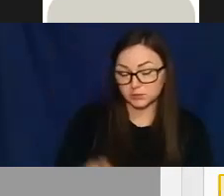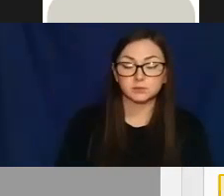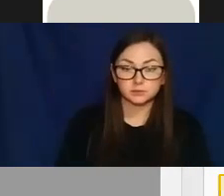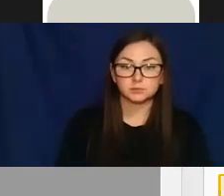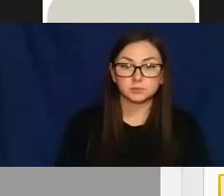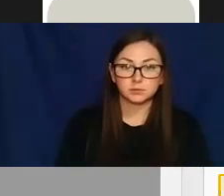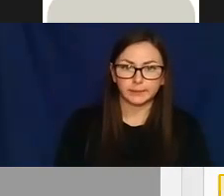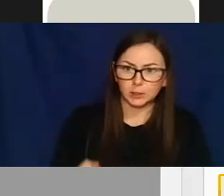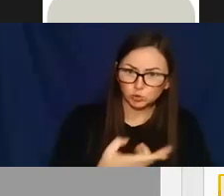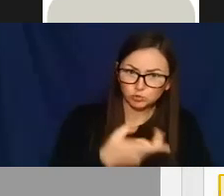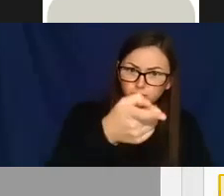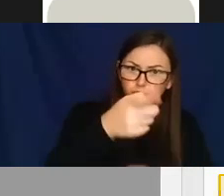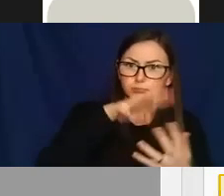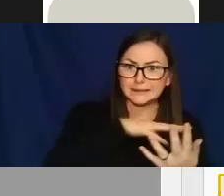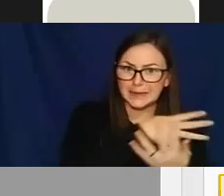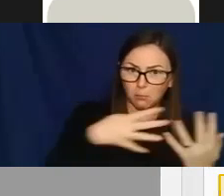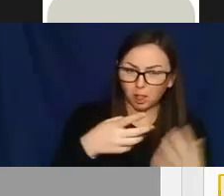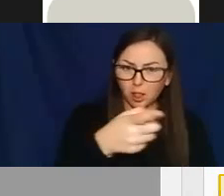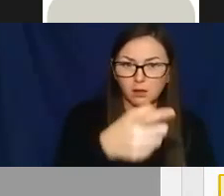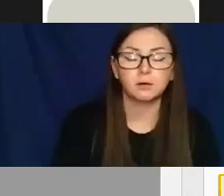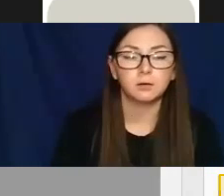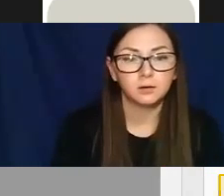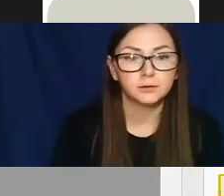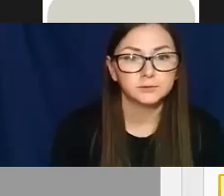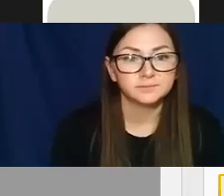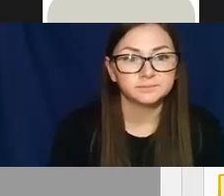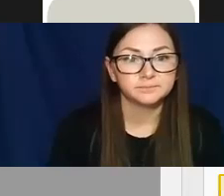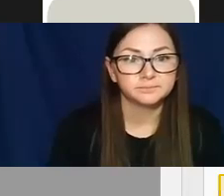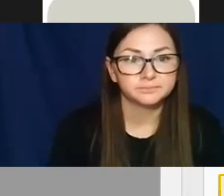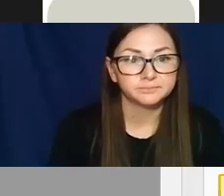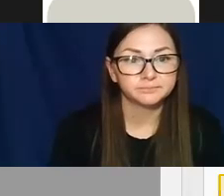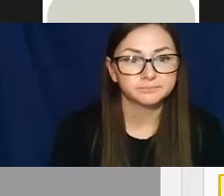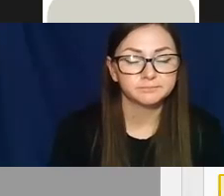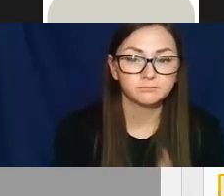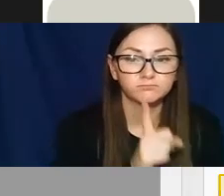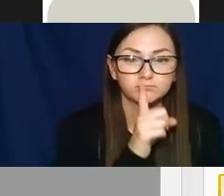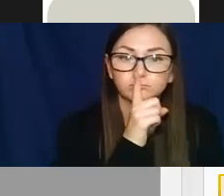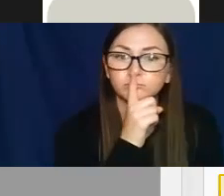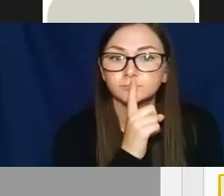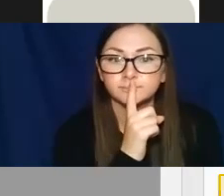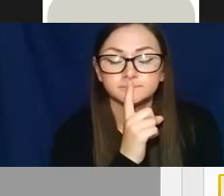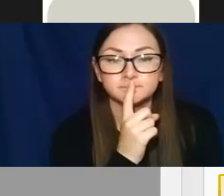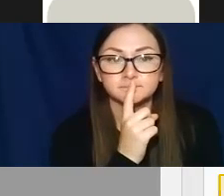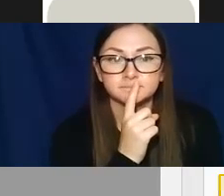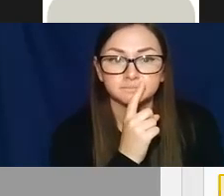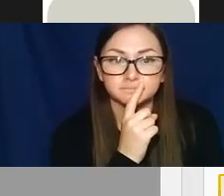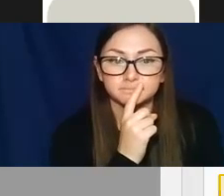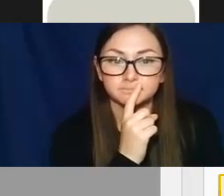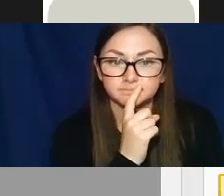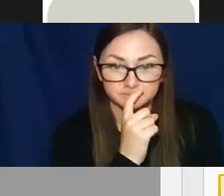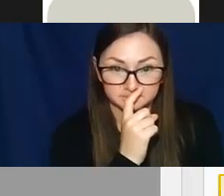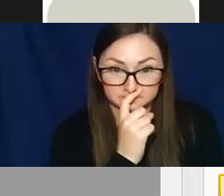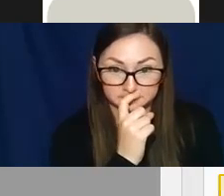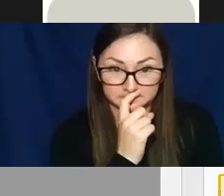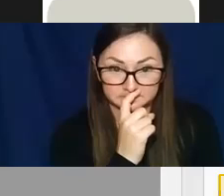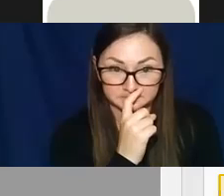table. Okay, let's go to the one that I haven't marked up. Hope everyone can see